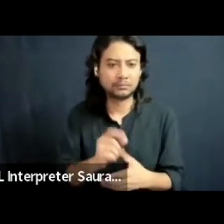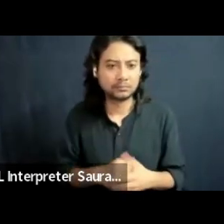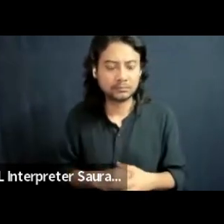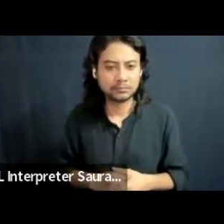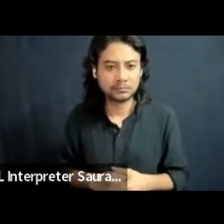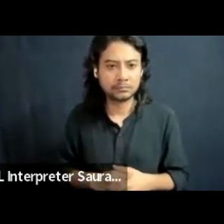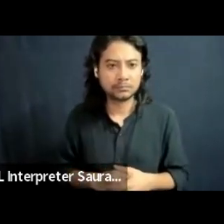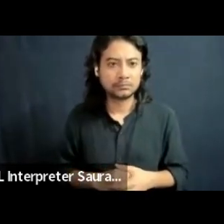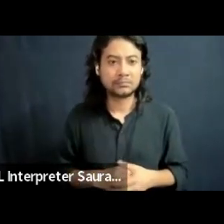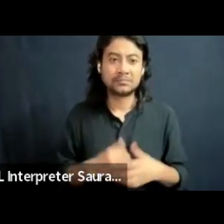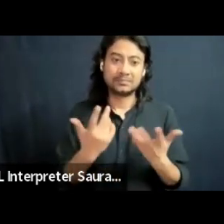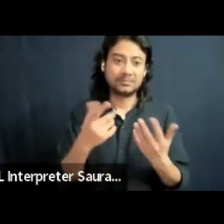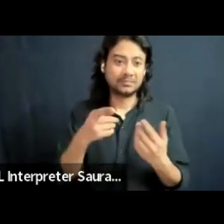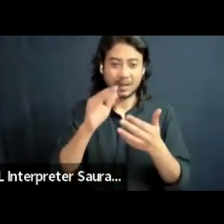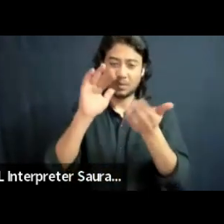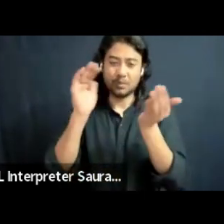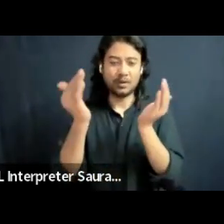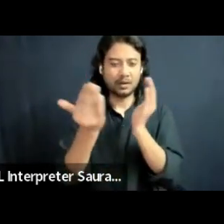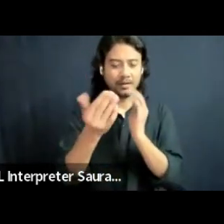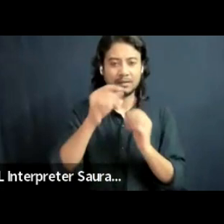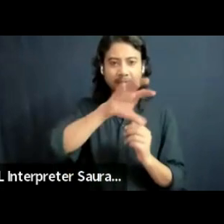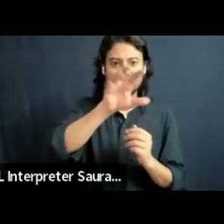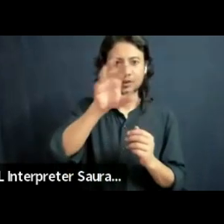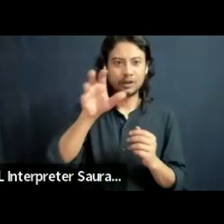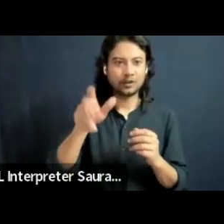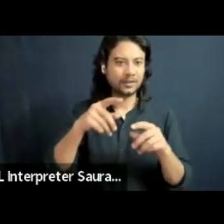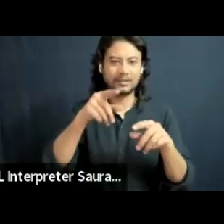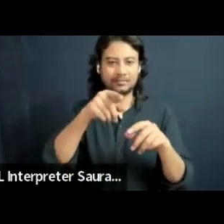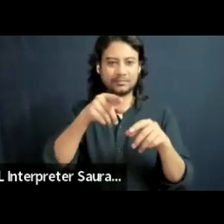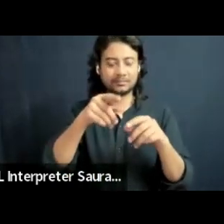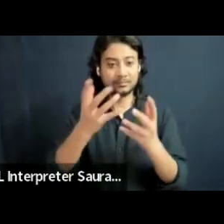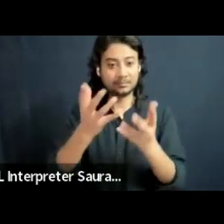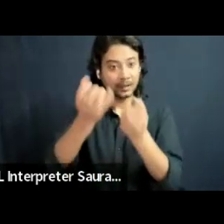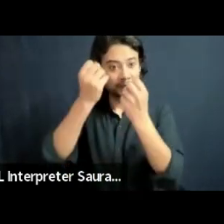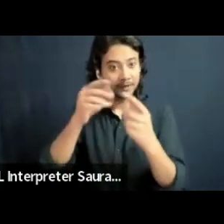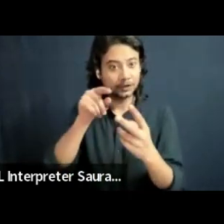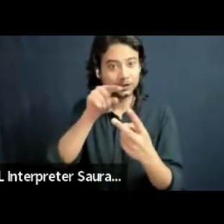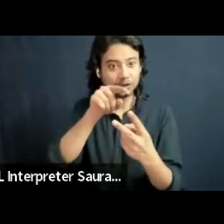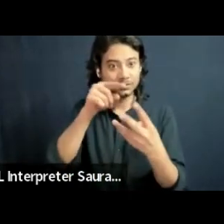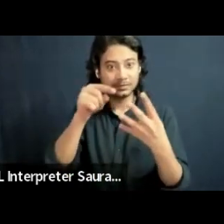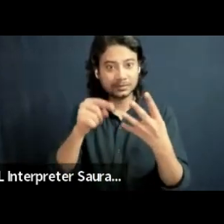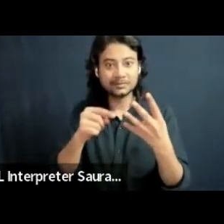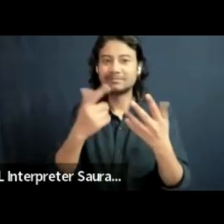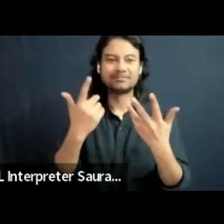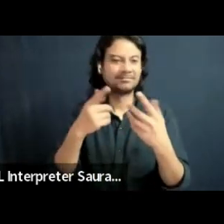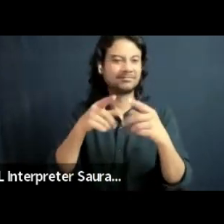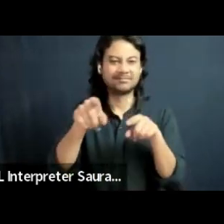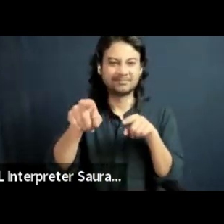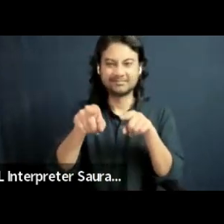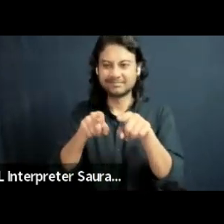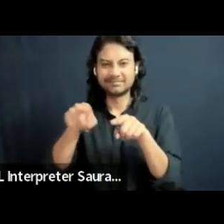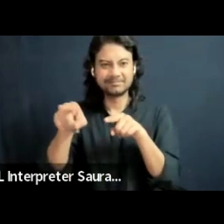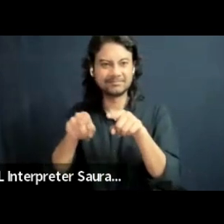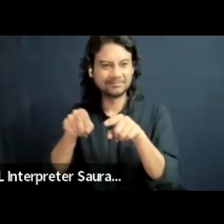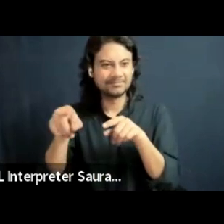to aim to and reach towards. And that is why the convention, the principles of the